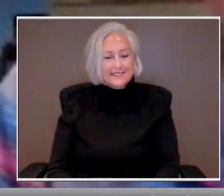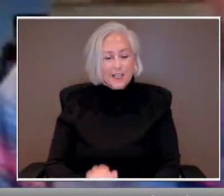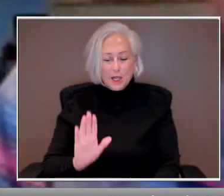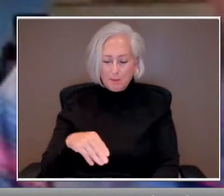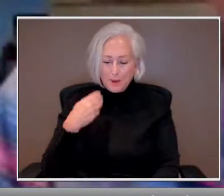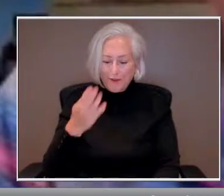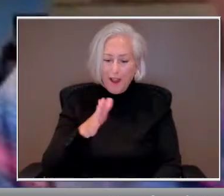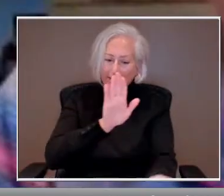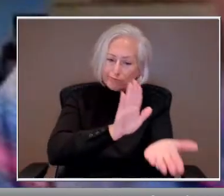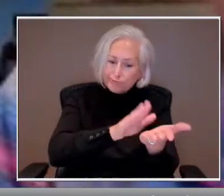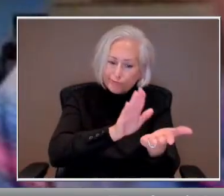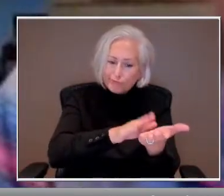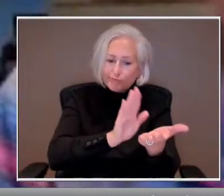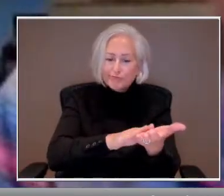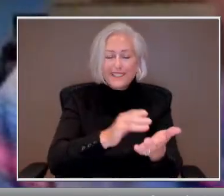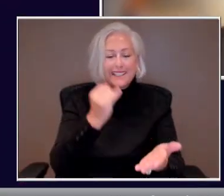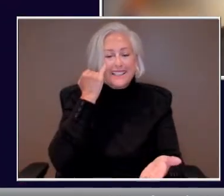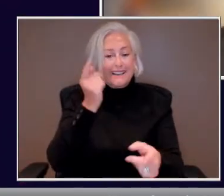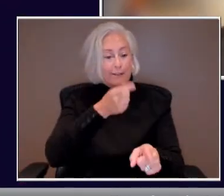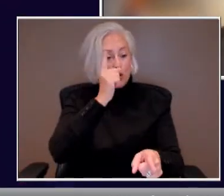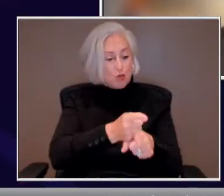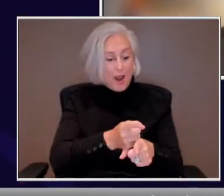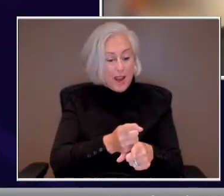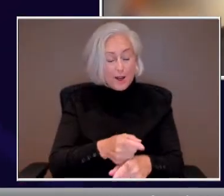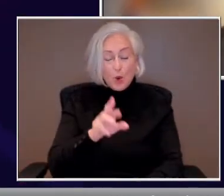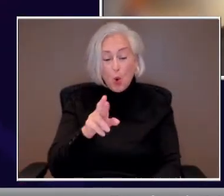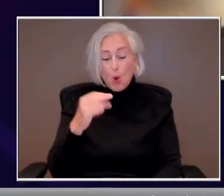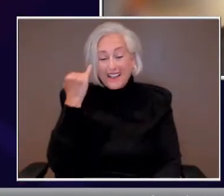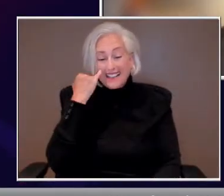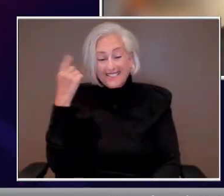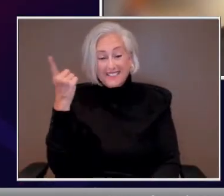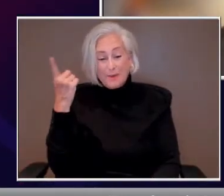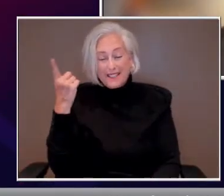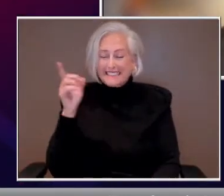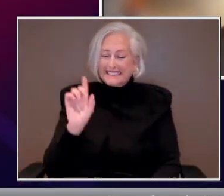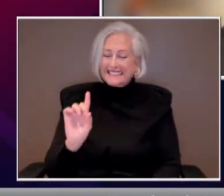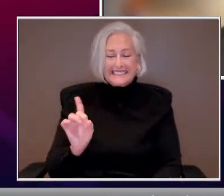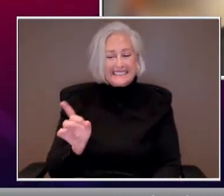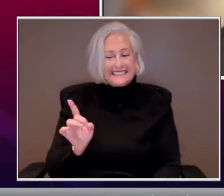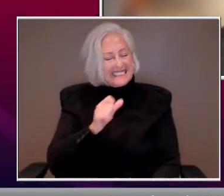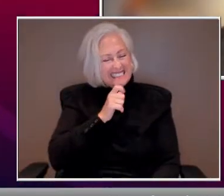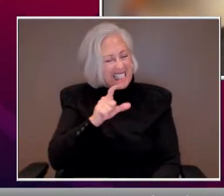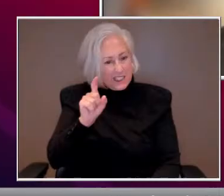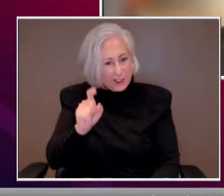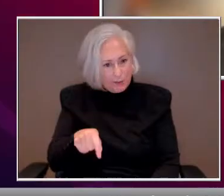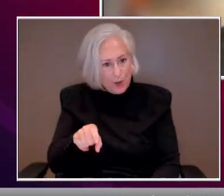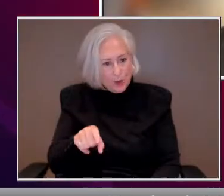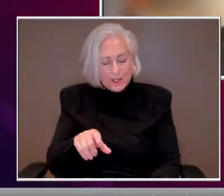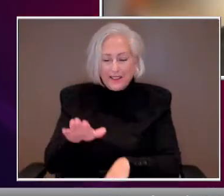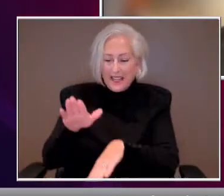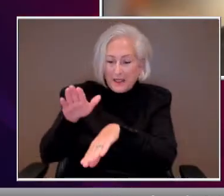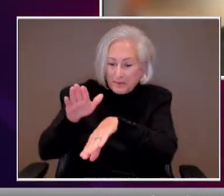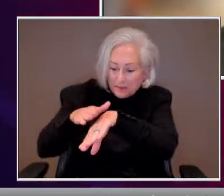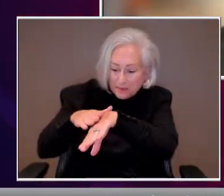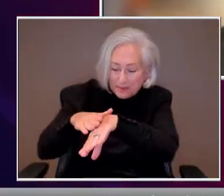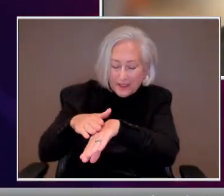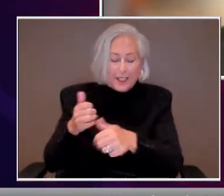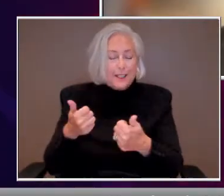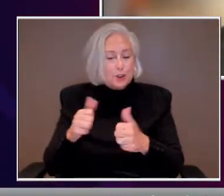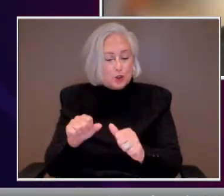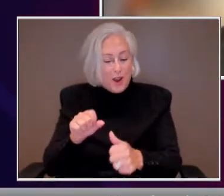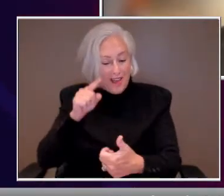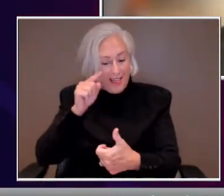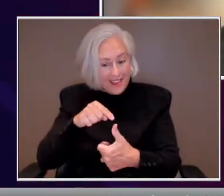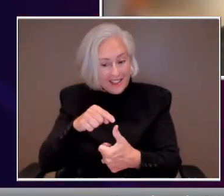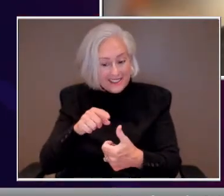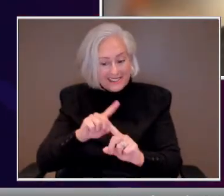kudos when you've done something right, or if you've done something that maybe you shouldn't have, that, you know, they can say, you know, well, why don't you try this differently?